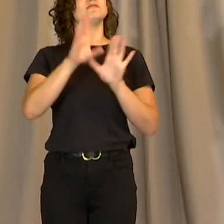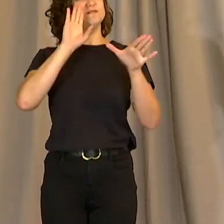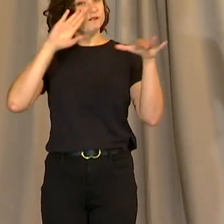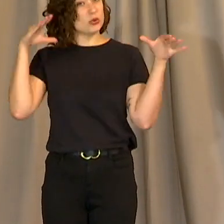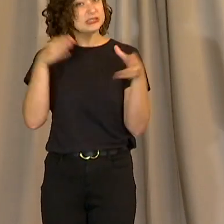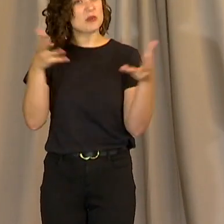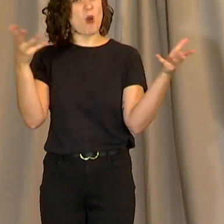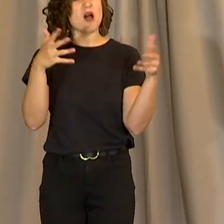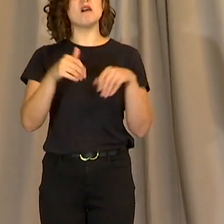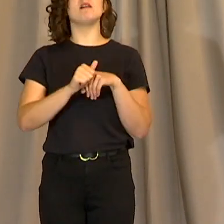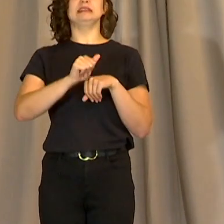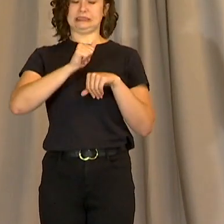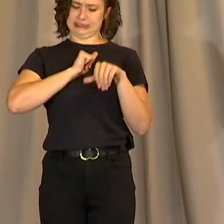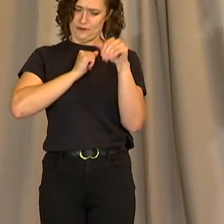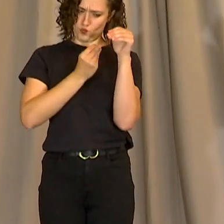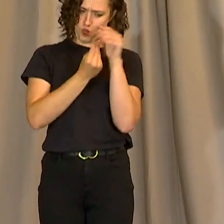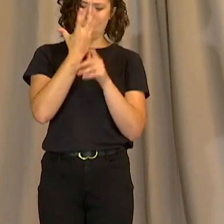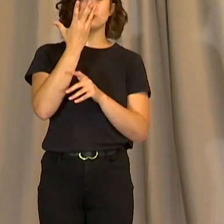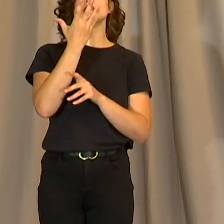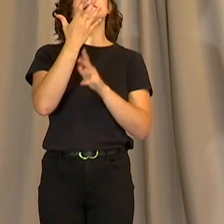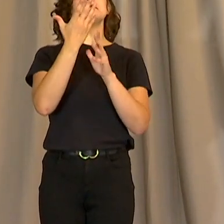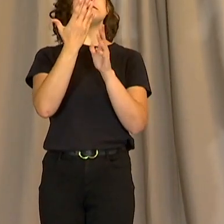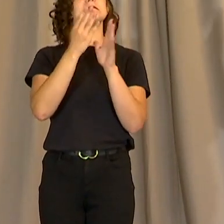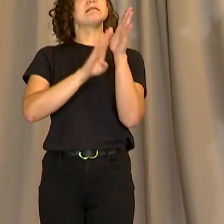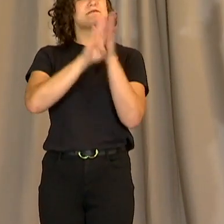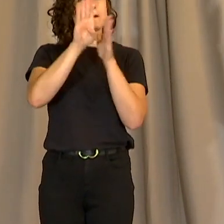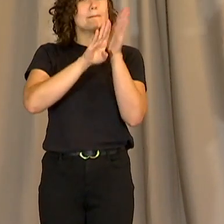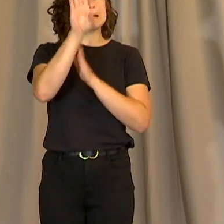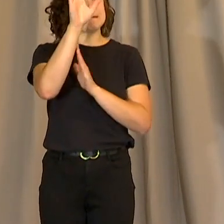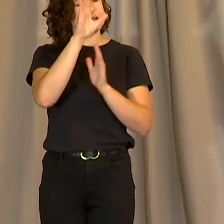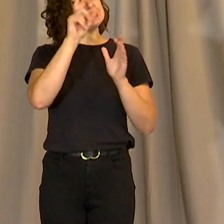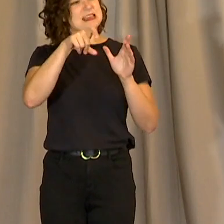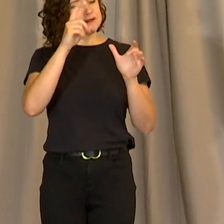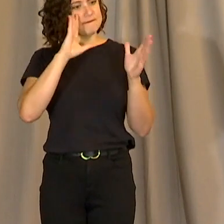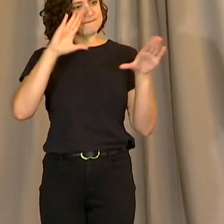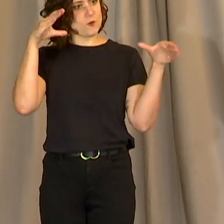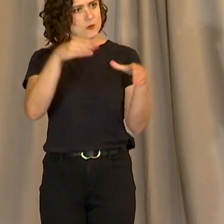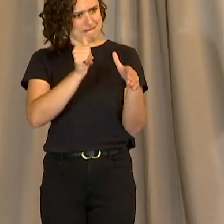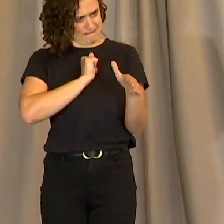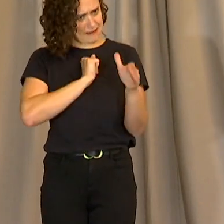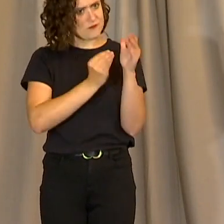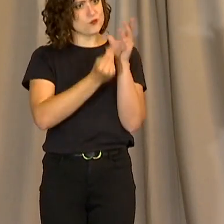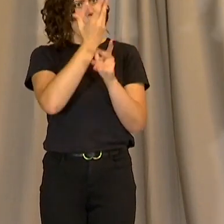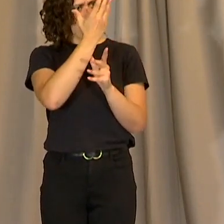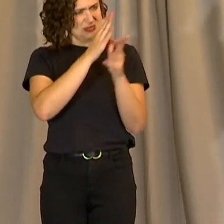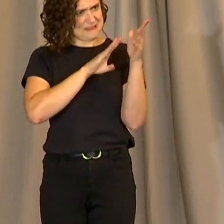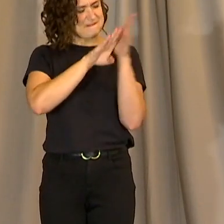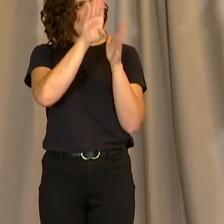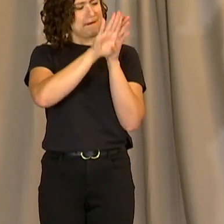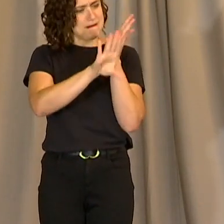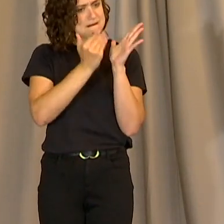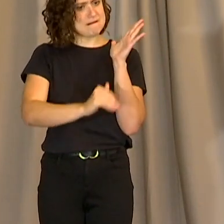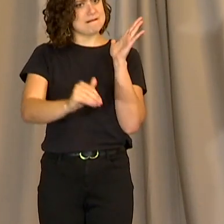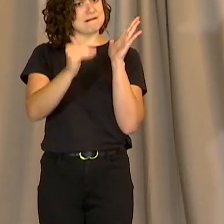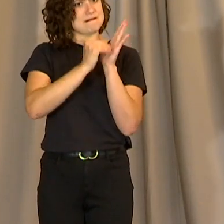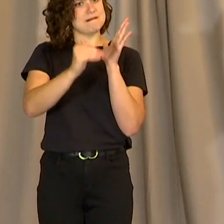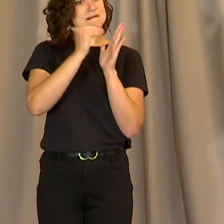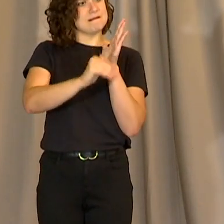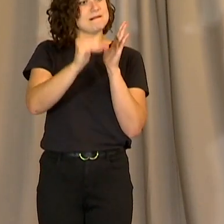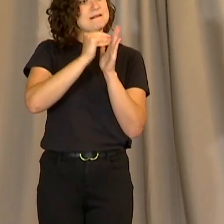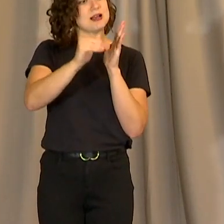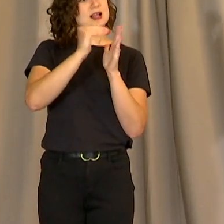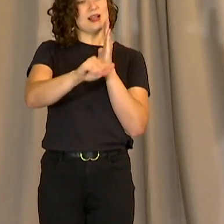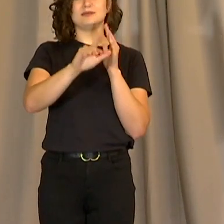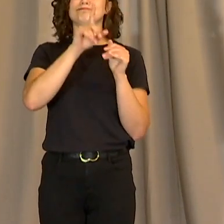development over and over and over, and just continuous growing, we'll never ever get